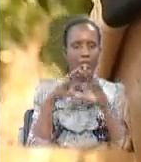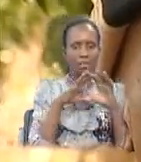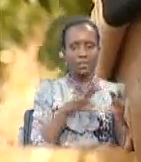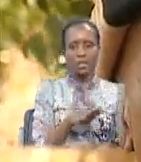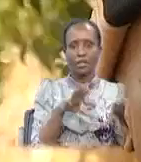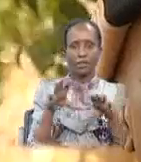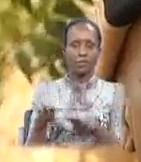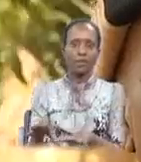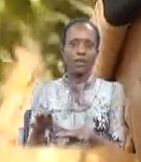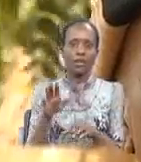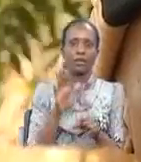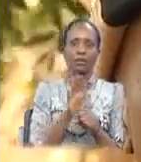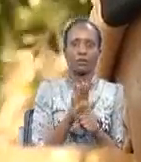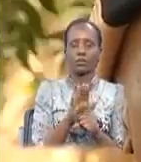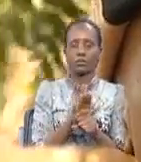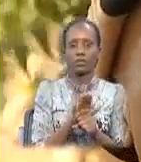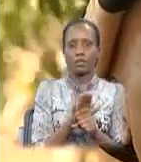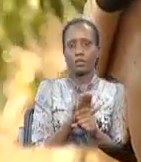nasumbuka sana,